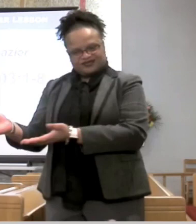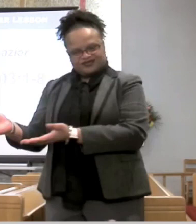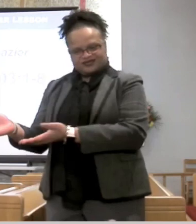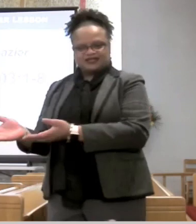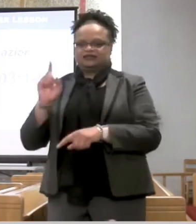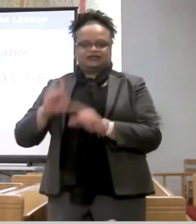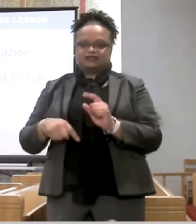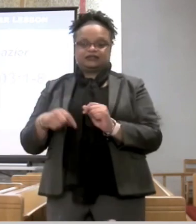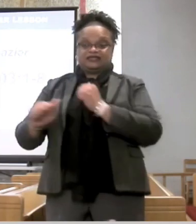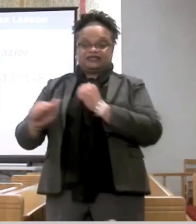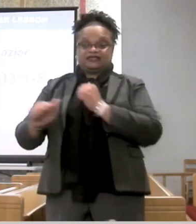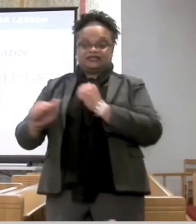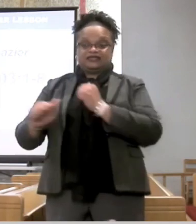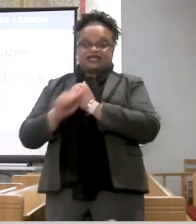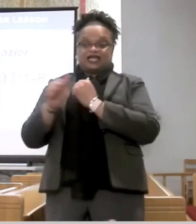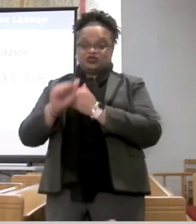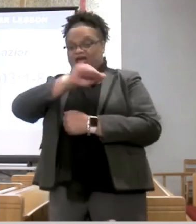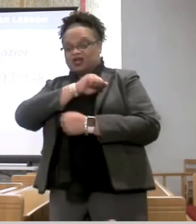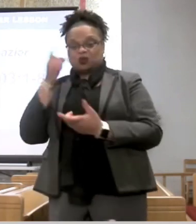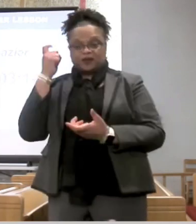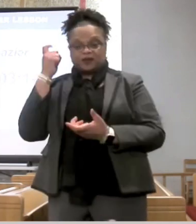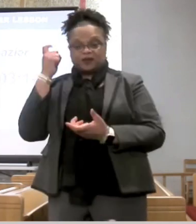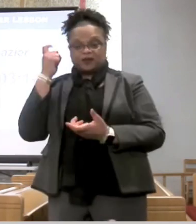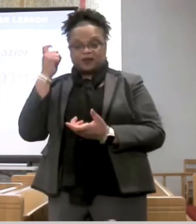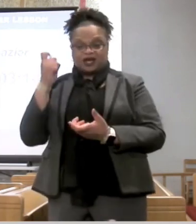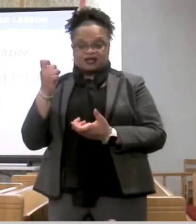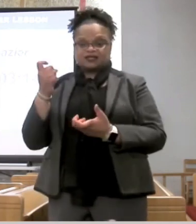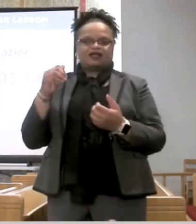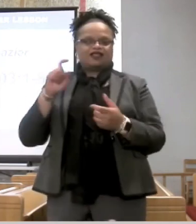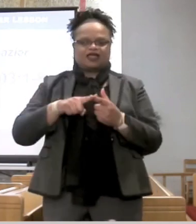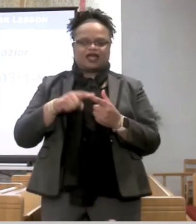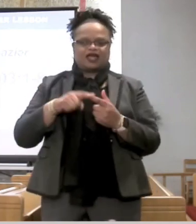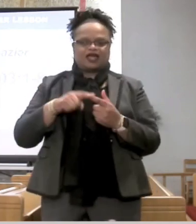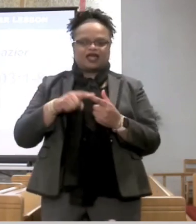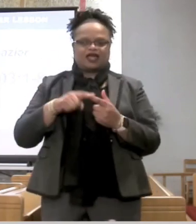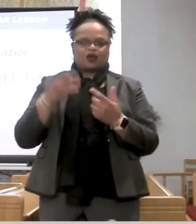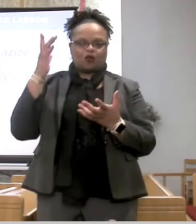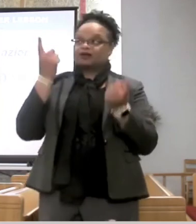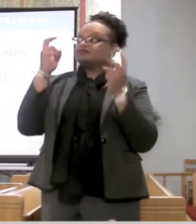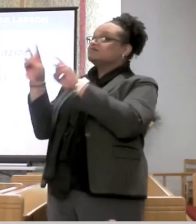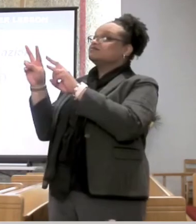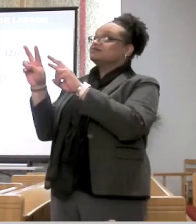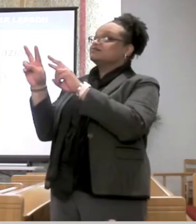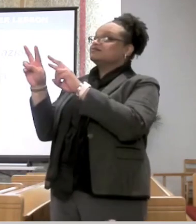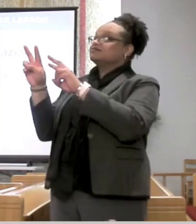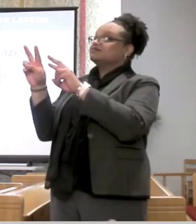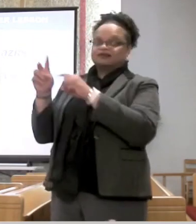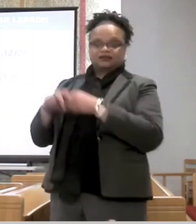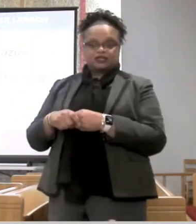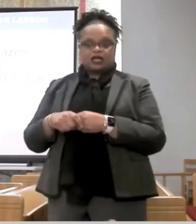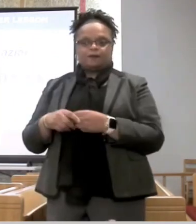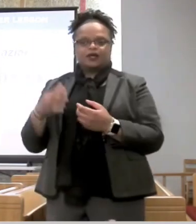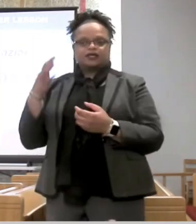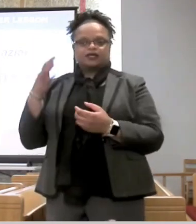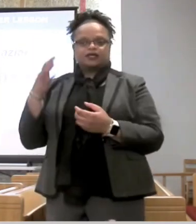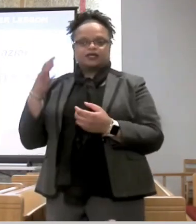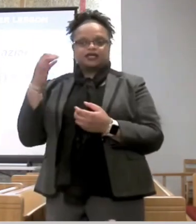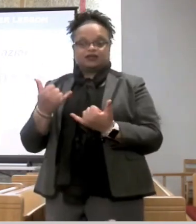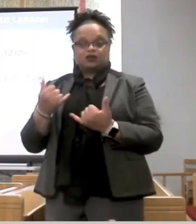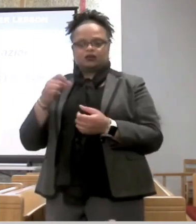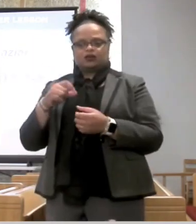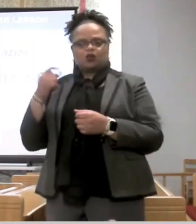This is dangerous because now that there's no reason to look to God for what we can bless them, but the overall fact